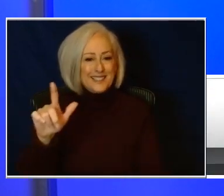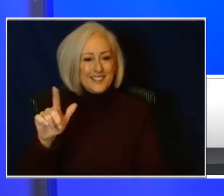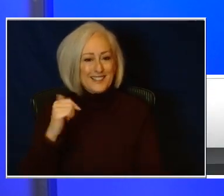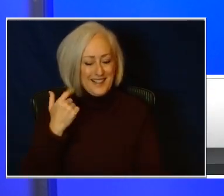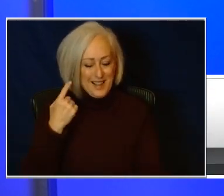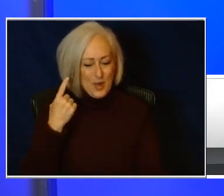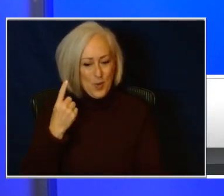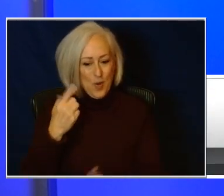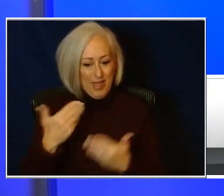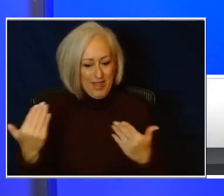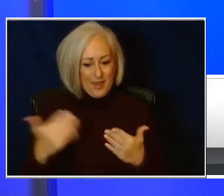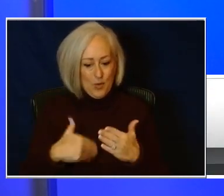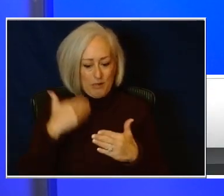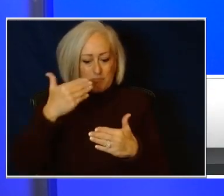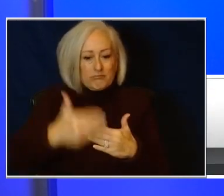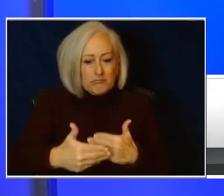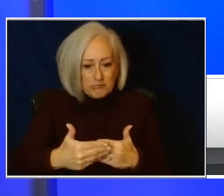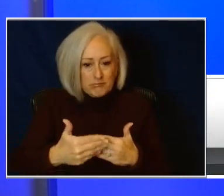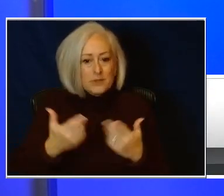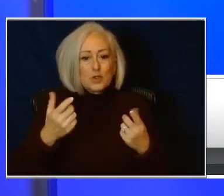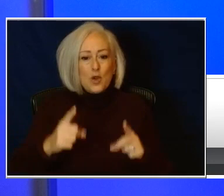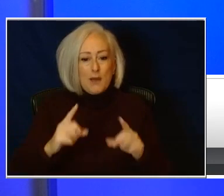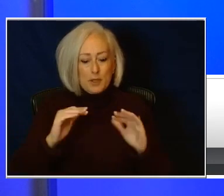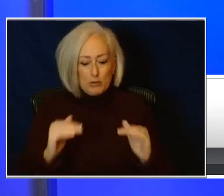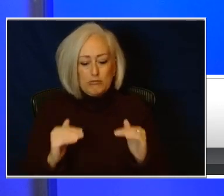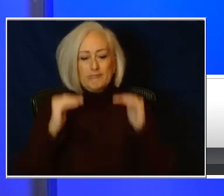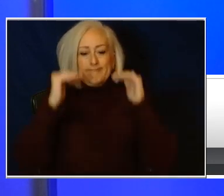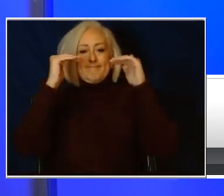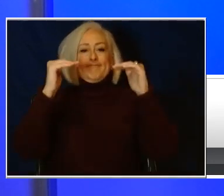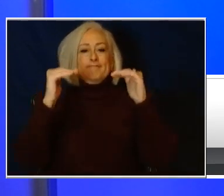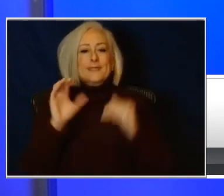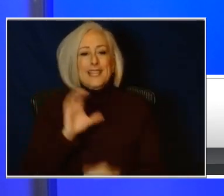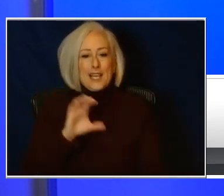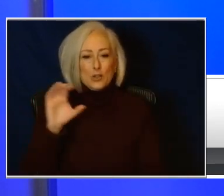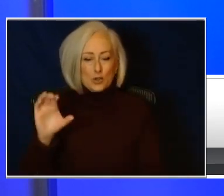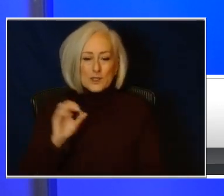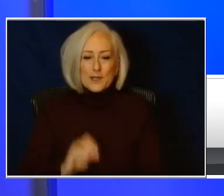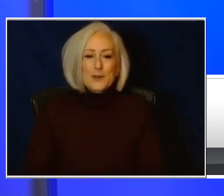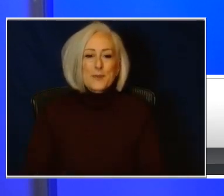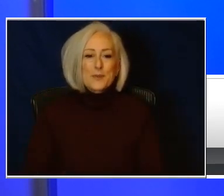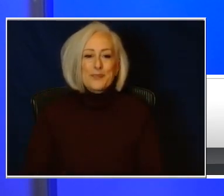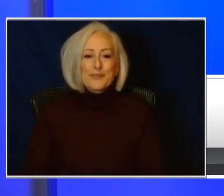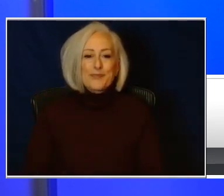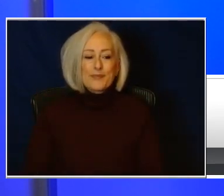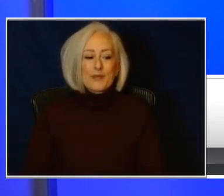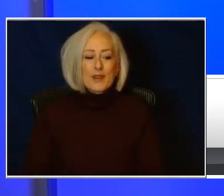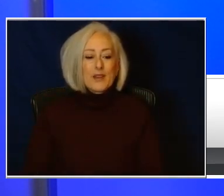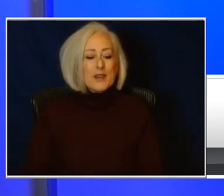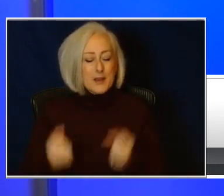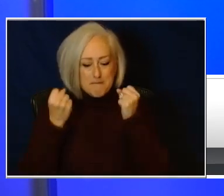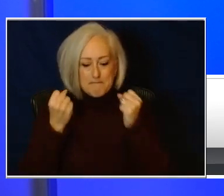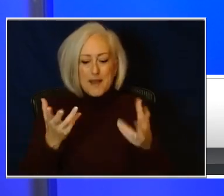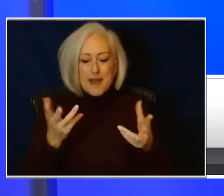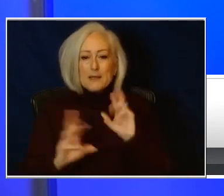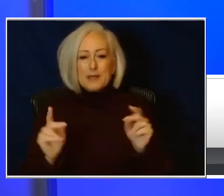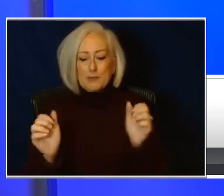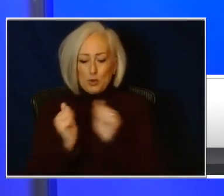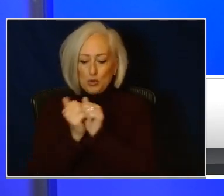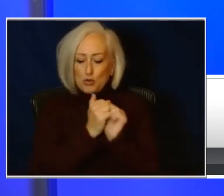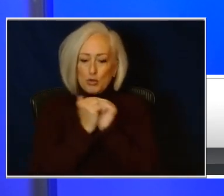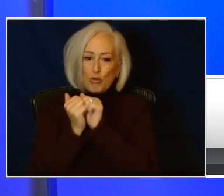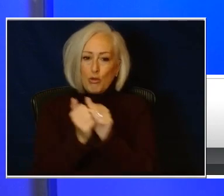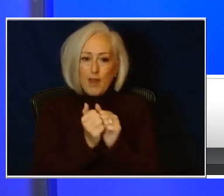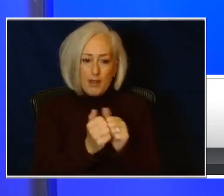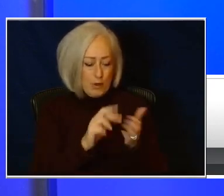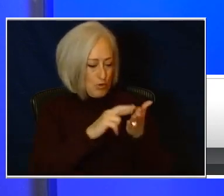center to take the next level. I think having a lot of us together, researchers, clinicians,